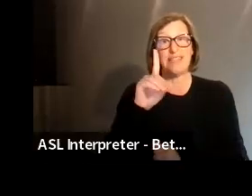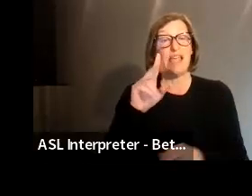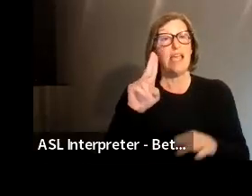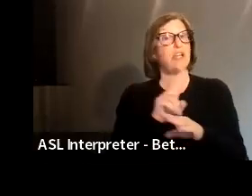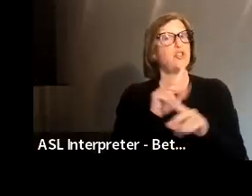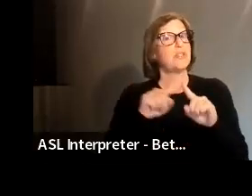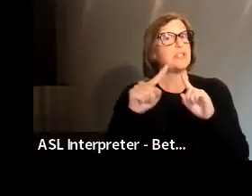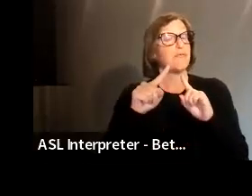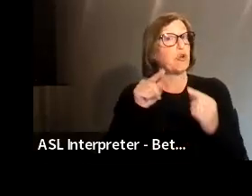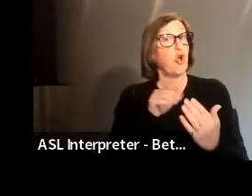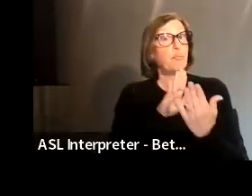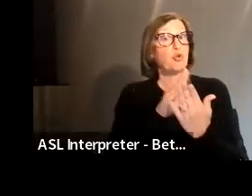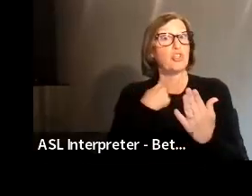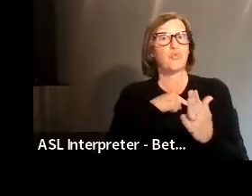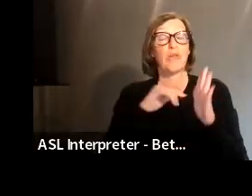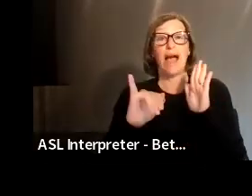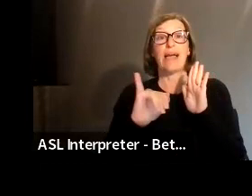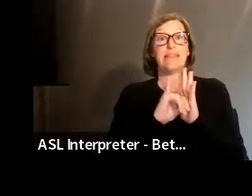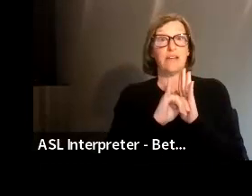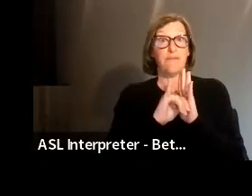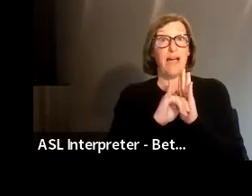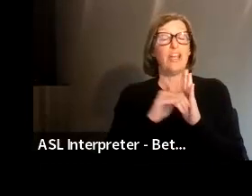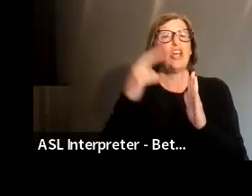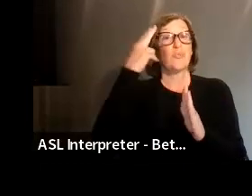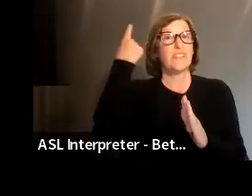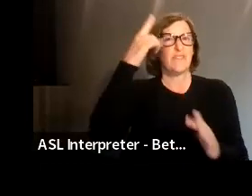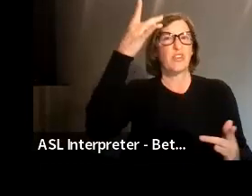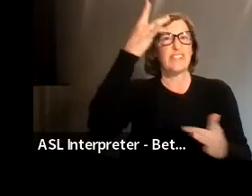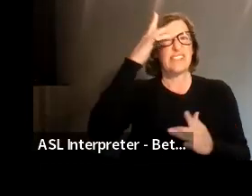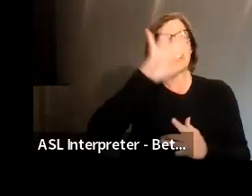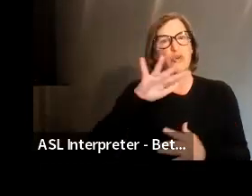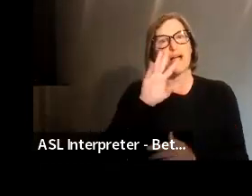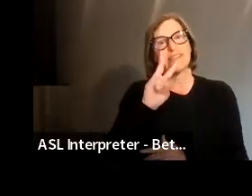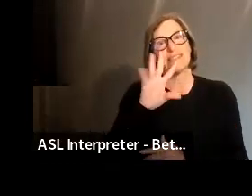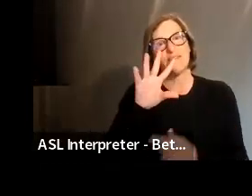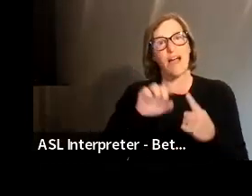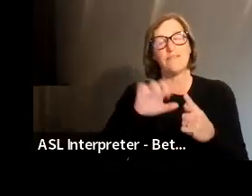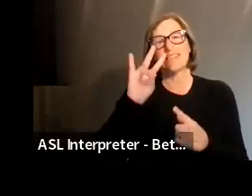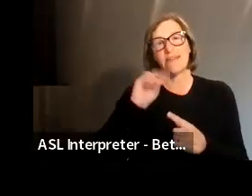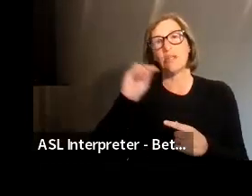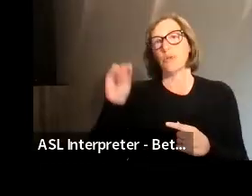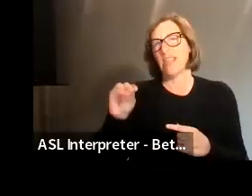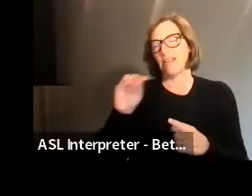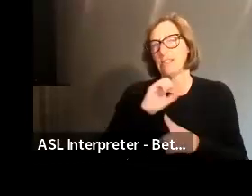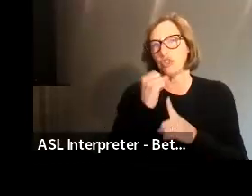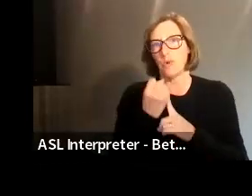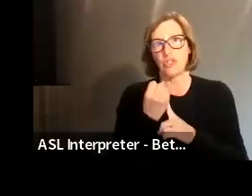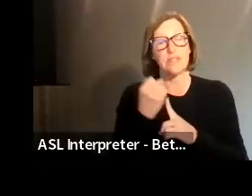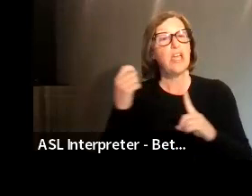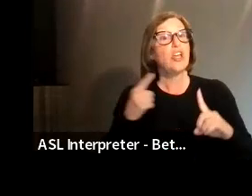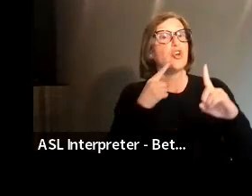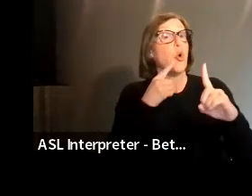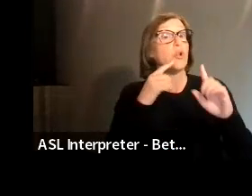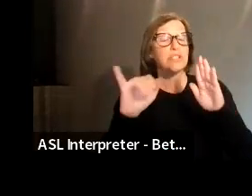techniques, we identified the genetic cause of disease in about 65 to 70% of cases. And our goals are to